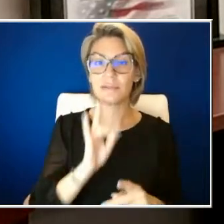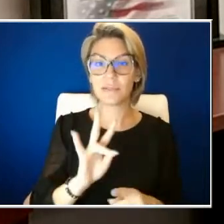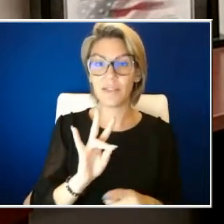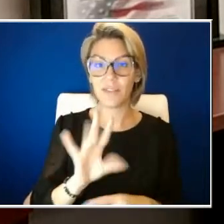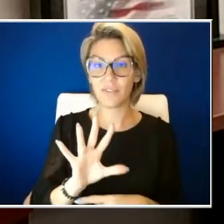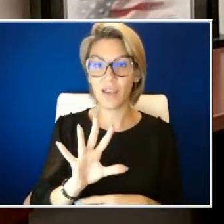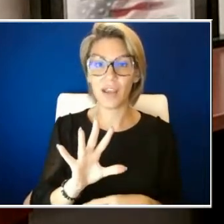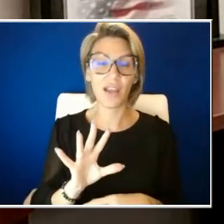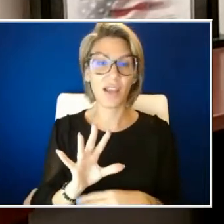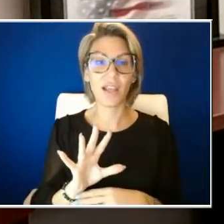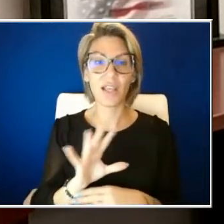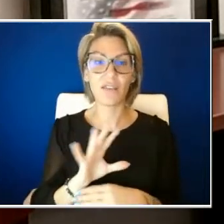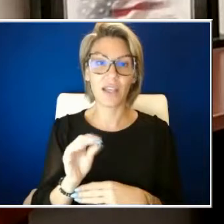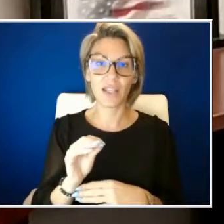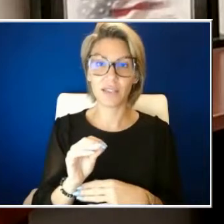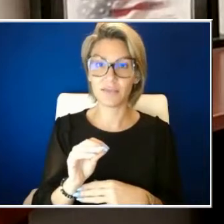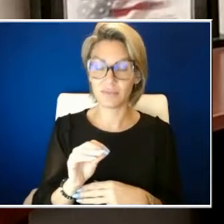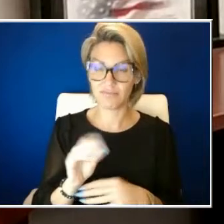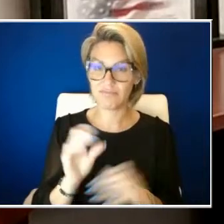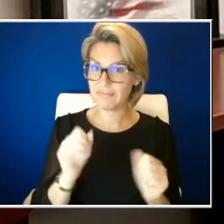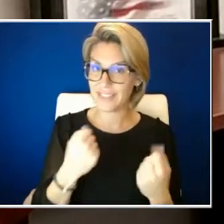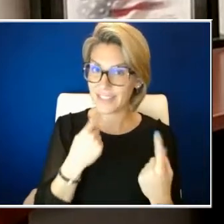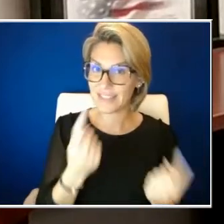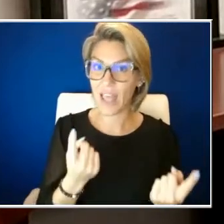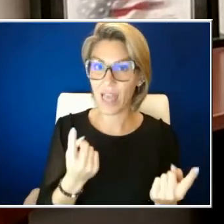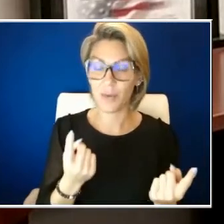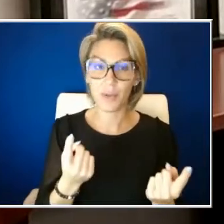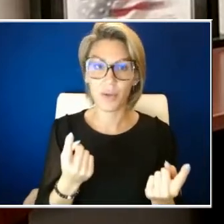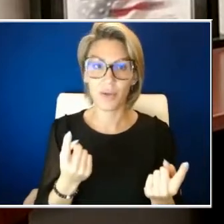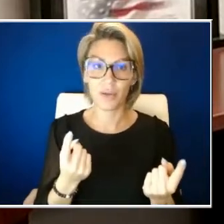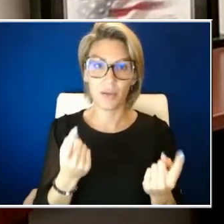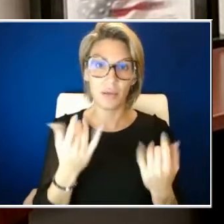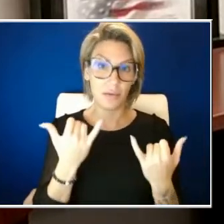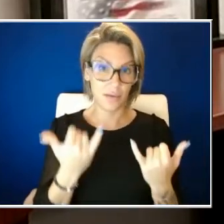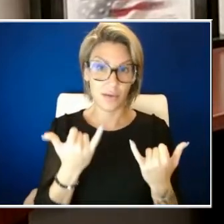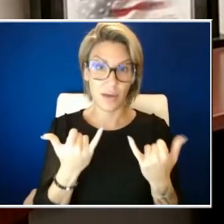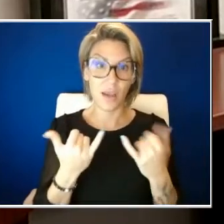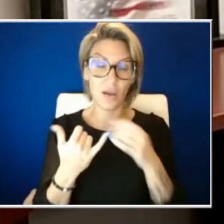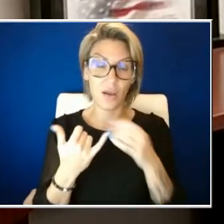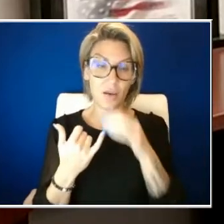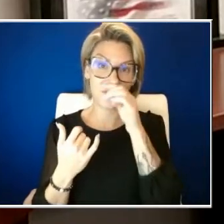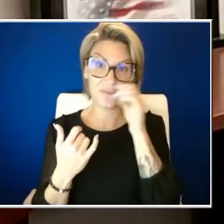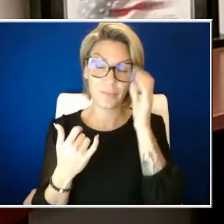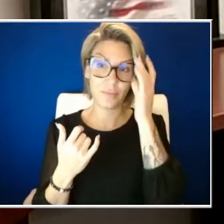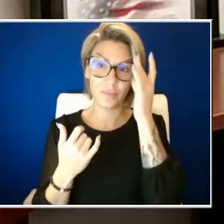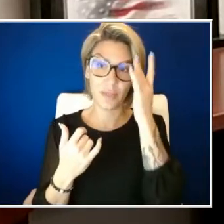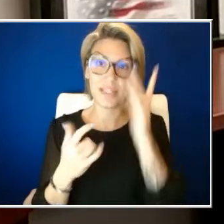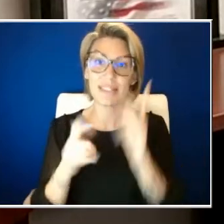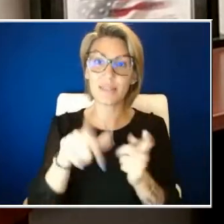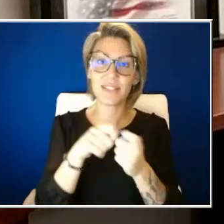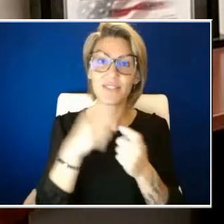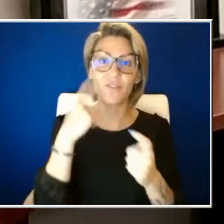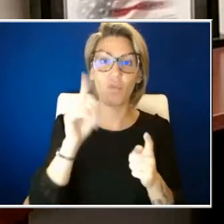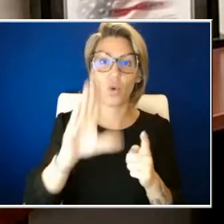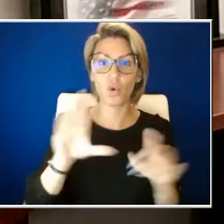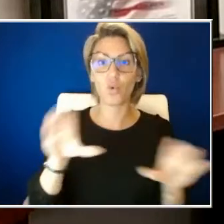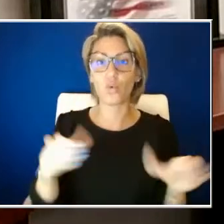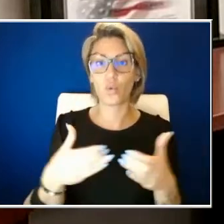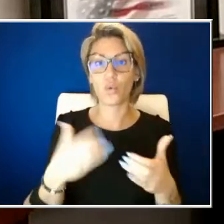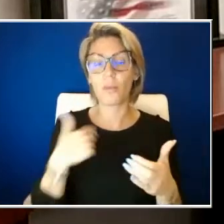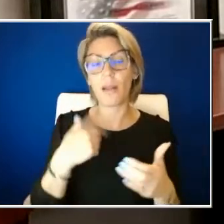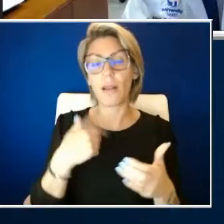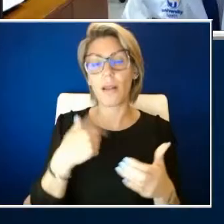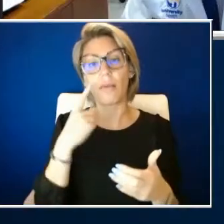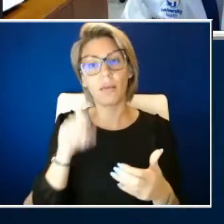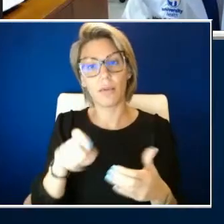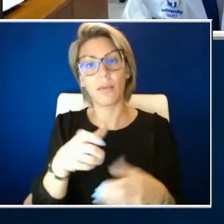can basically tell them, now it's indicated particularly for you, and I think you ought to get it. Yeah, that makes sense.